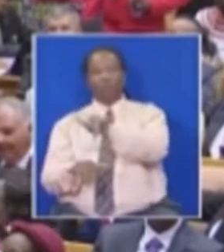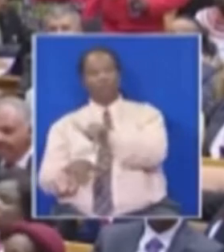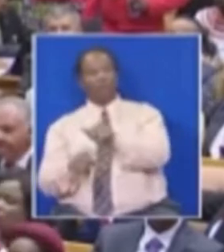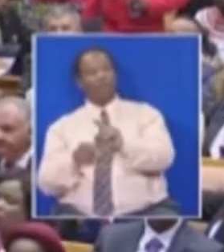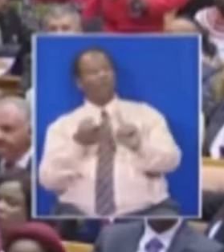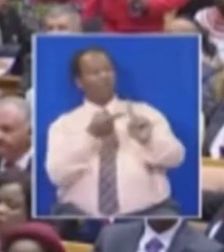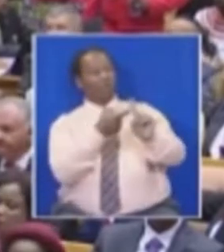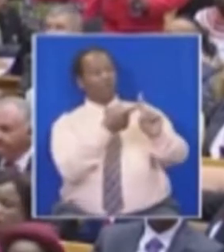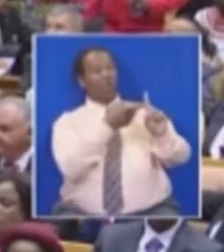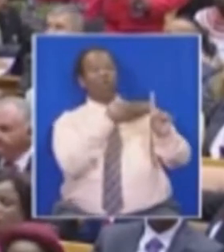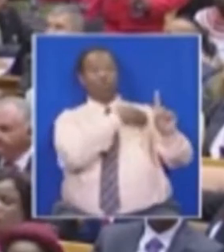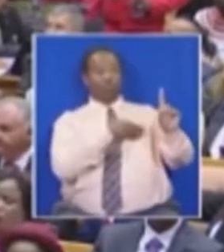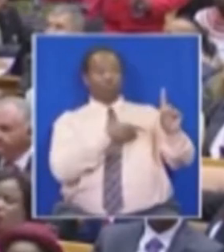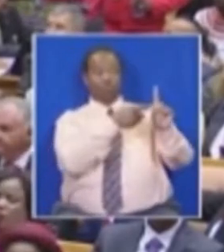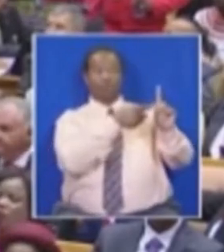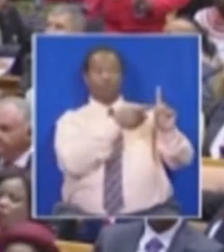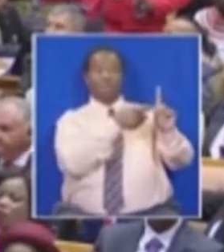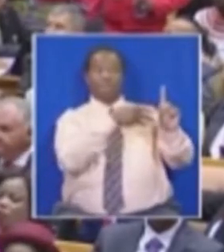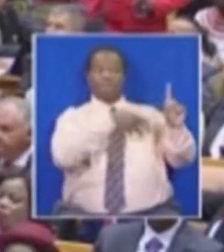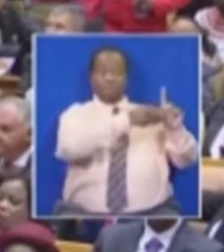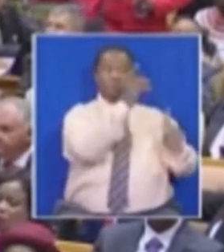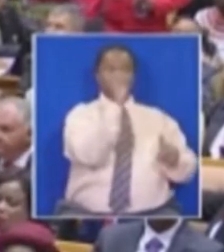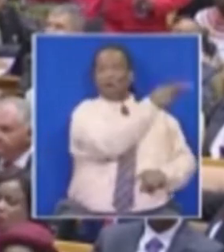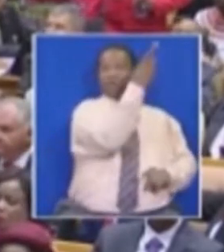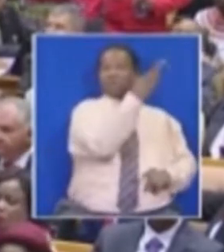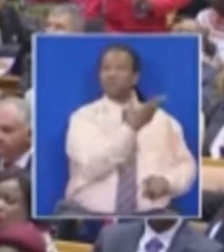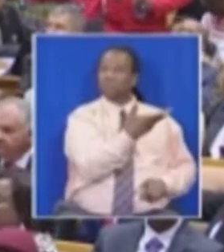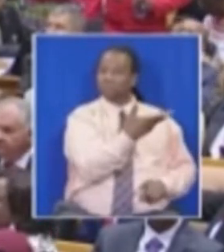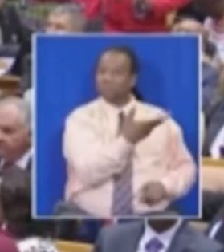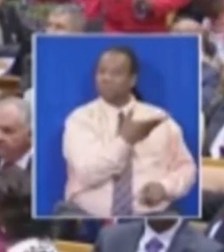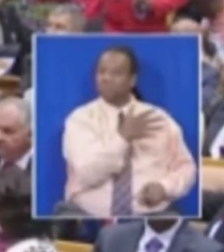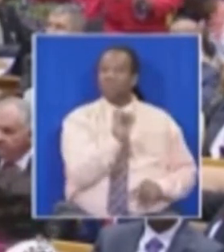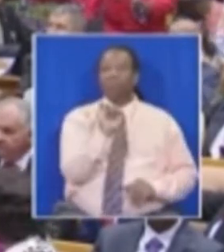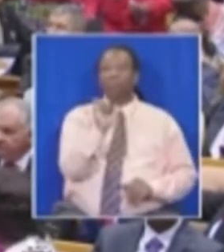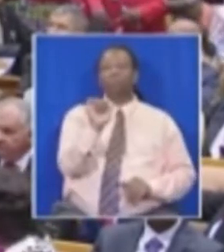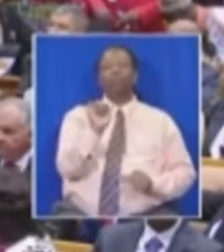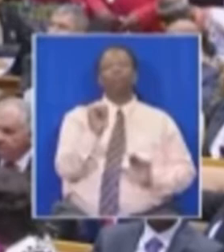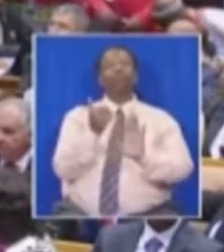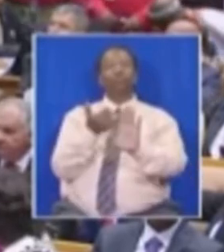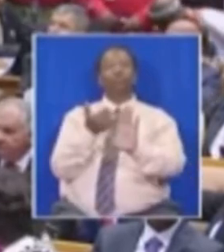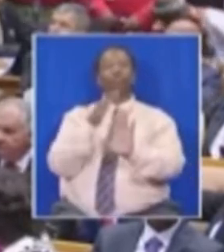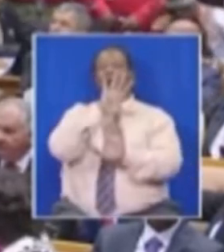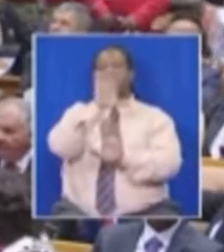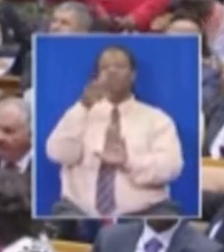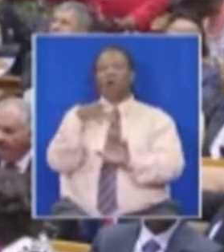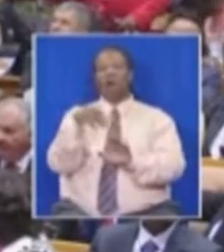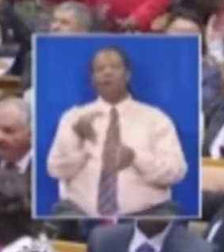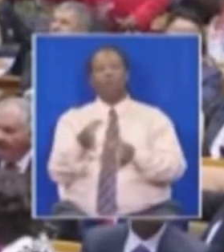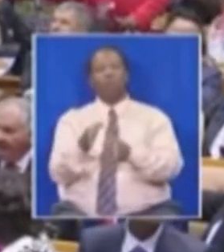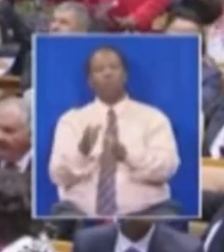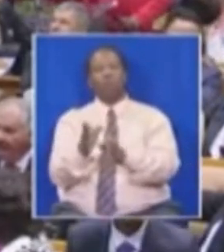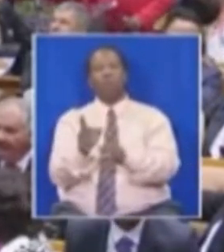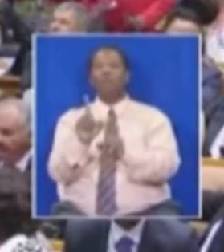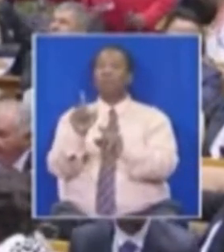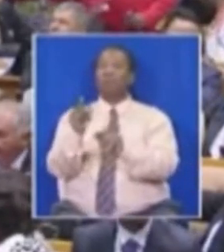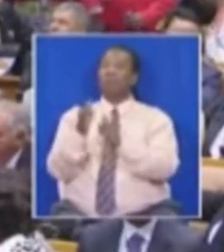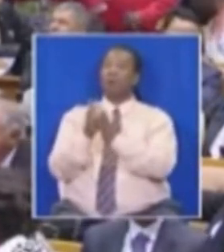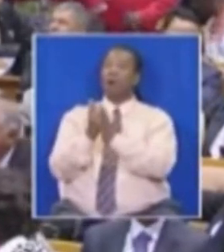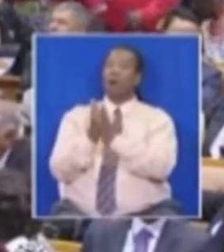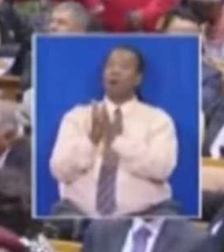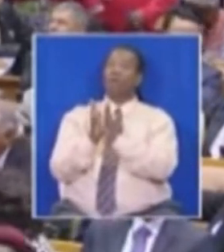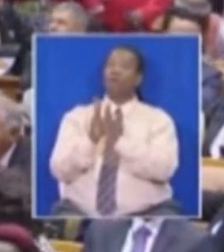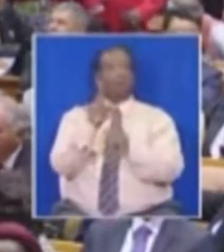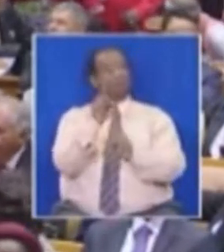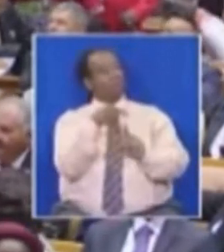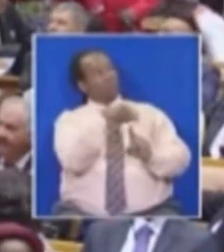We have no option. We have no option. He must address the nation from prison, not from there.